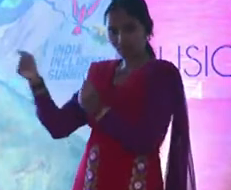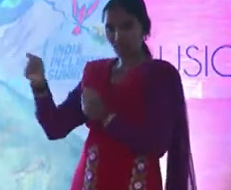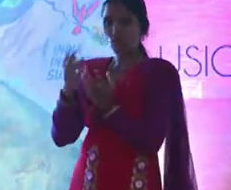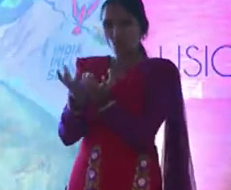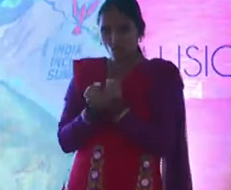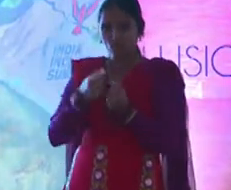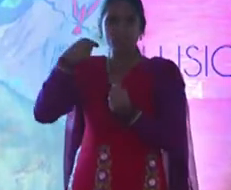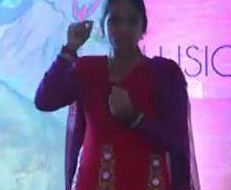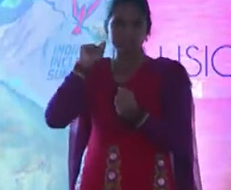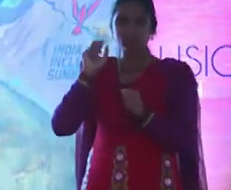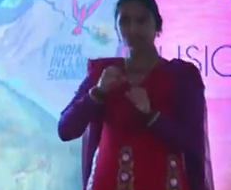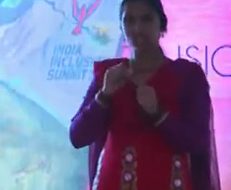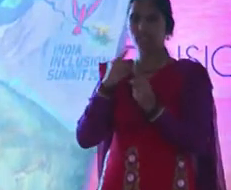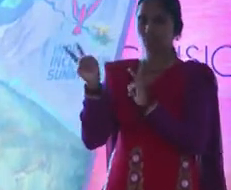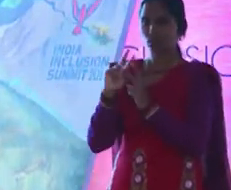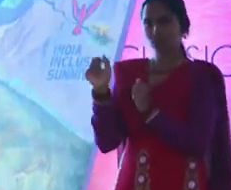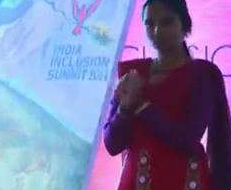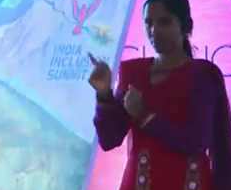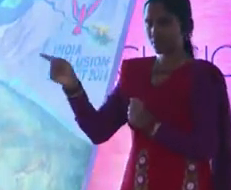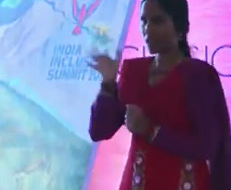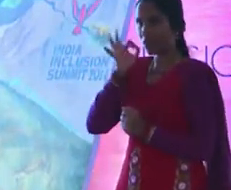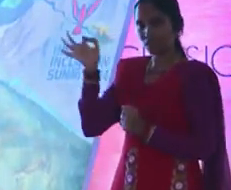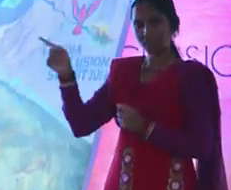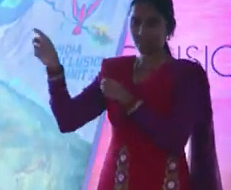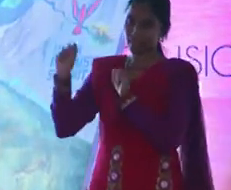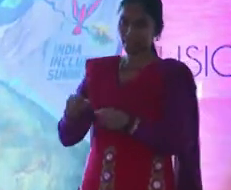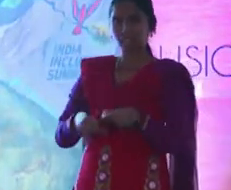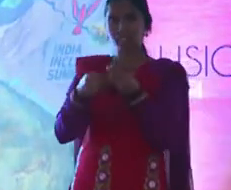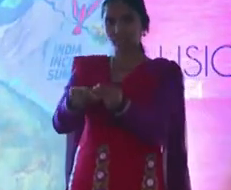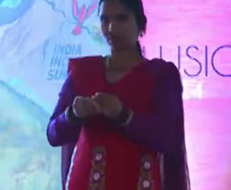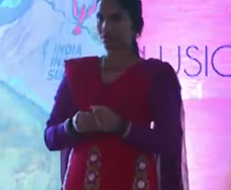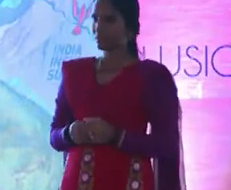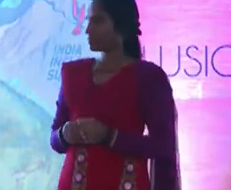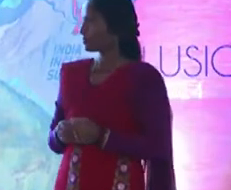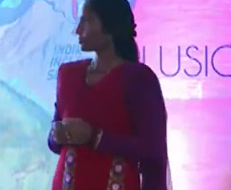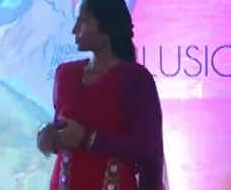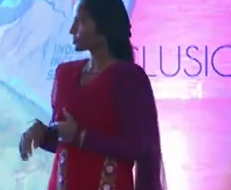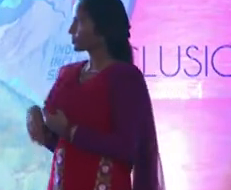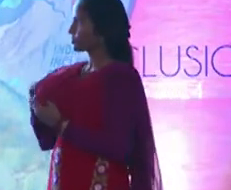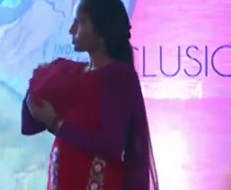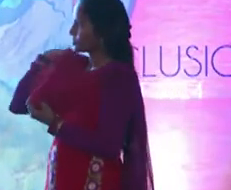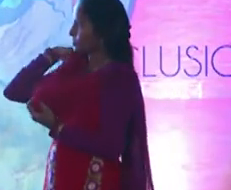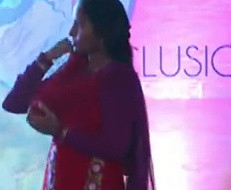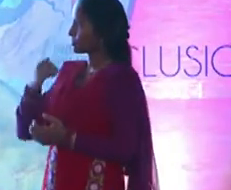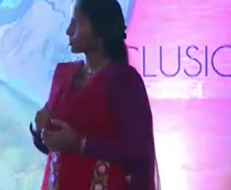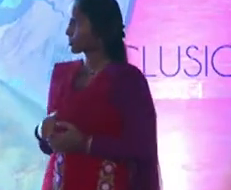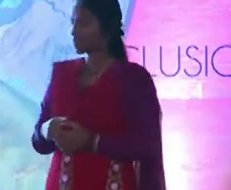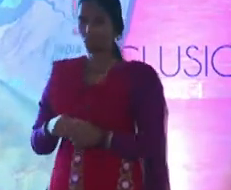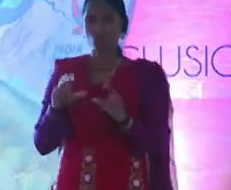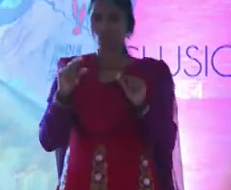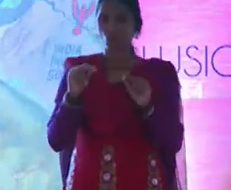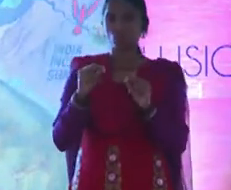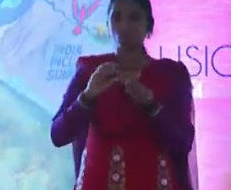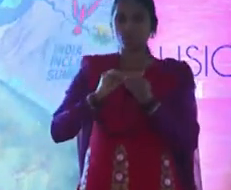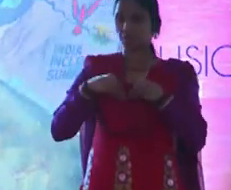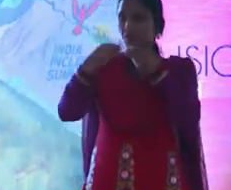such digital hearing aids should come to us so that we can arrange for these aids and assistive devices. There is no limit to the numbers